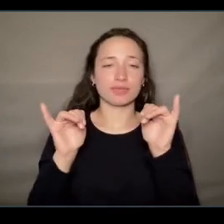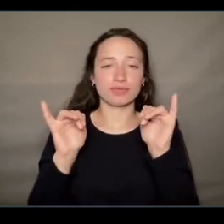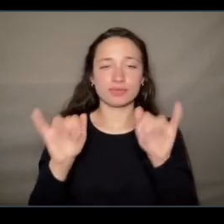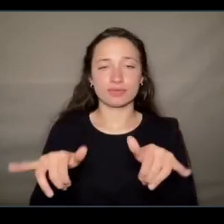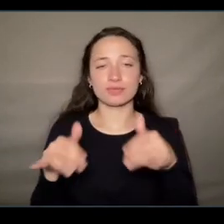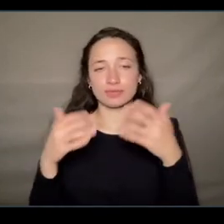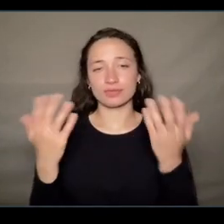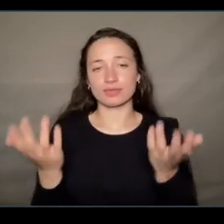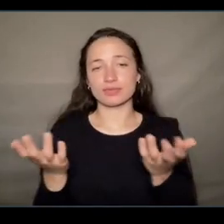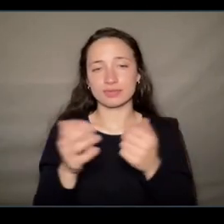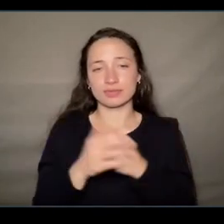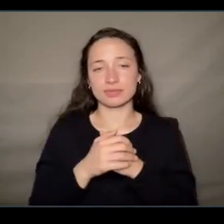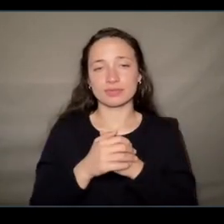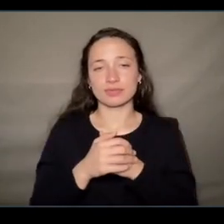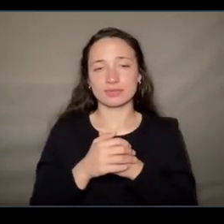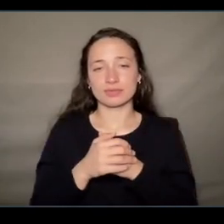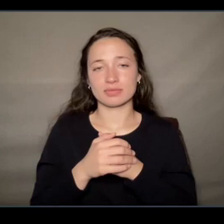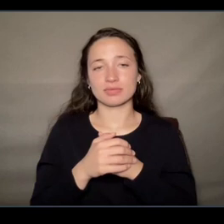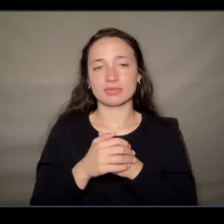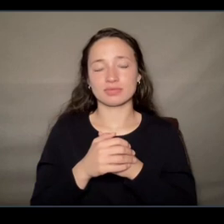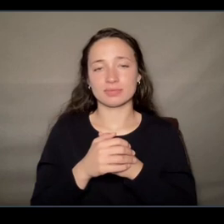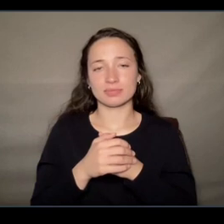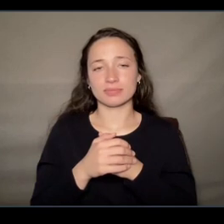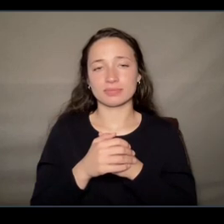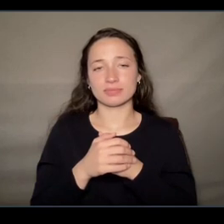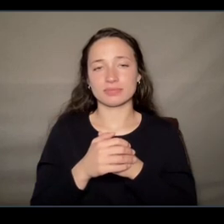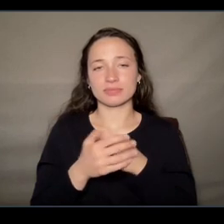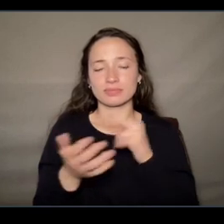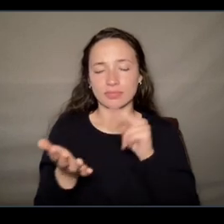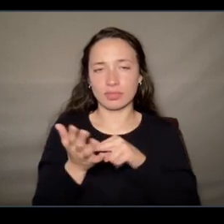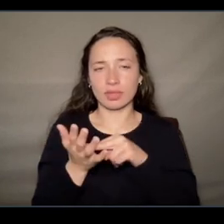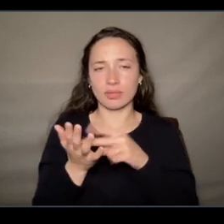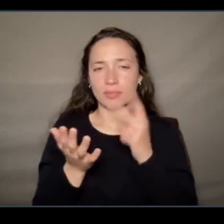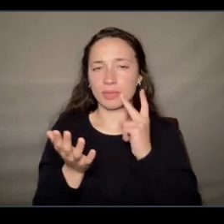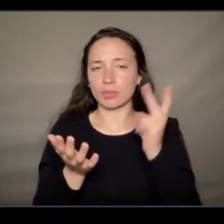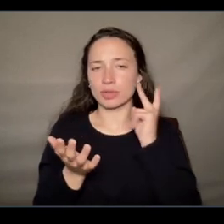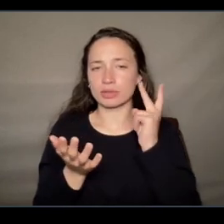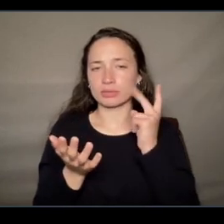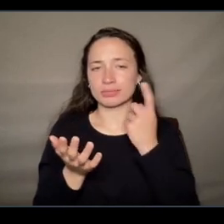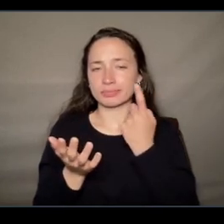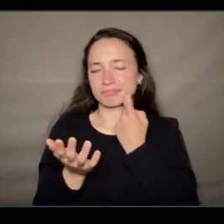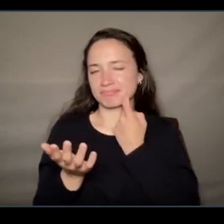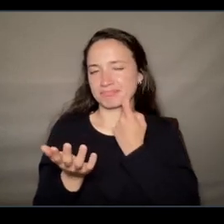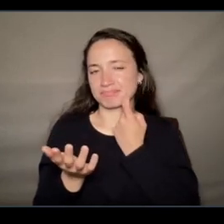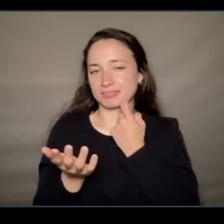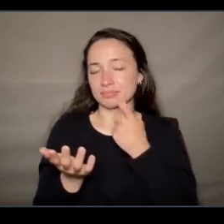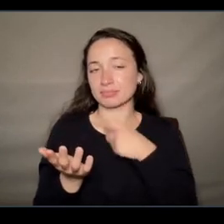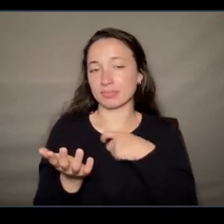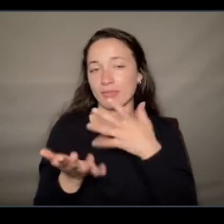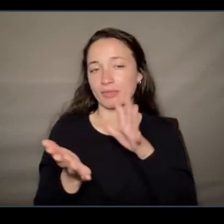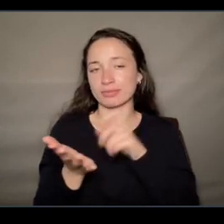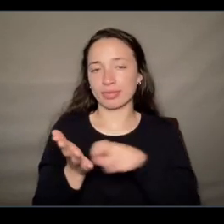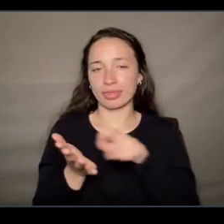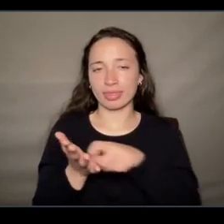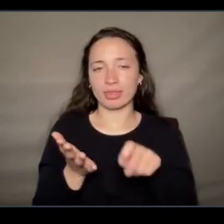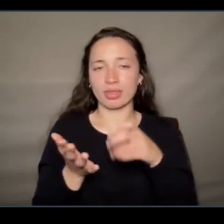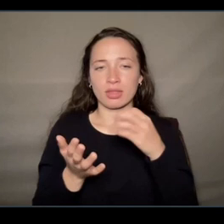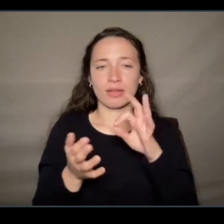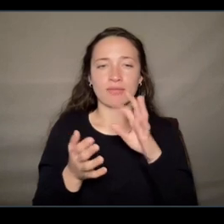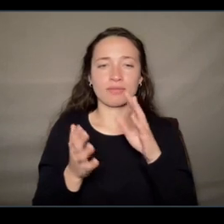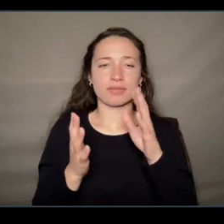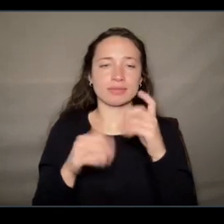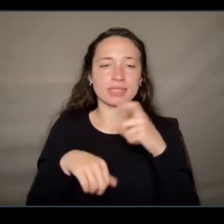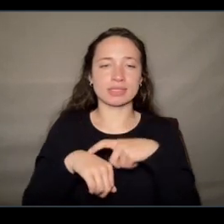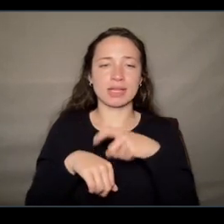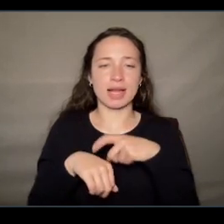from his, you know, appointments and all that, I also came across a memory fairly recently that I